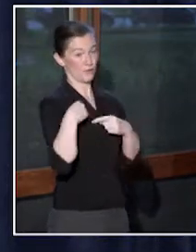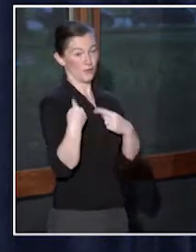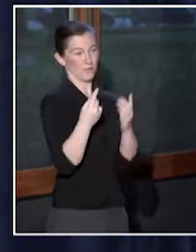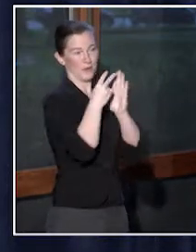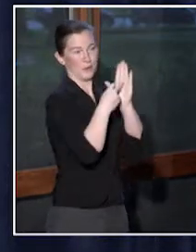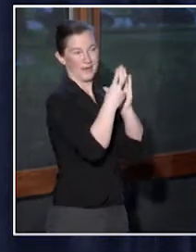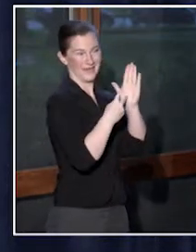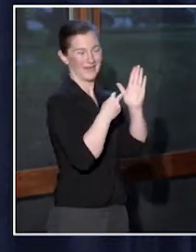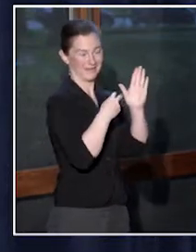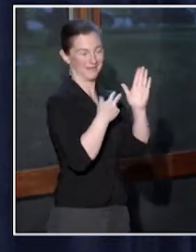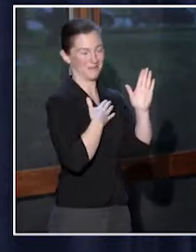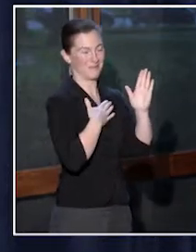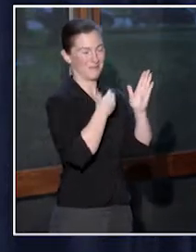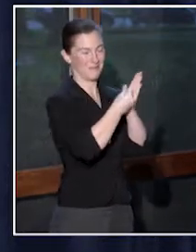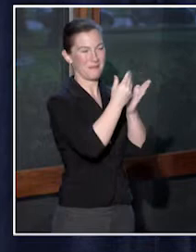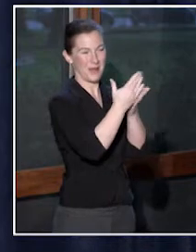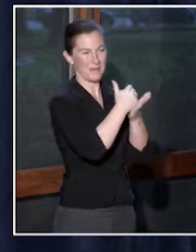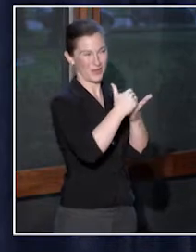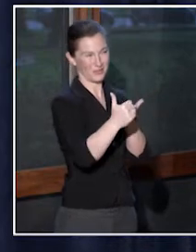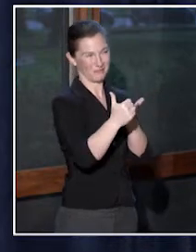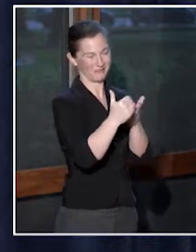are.